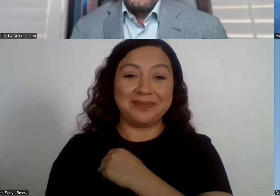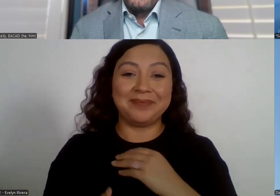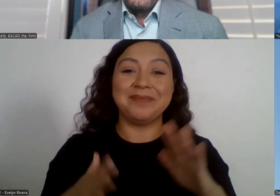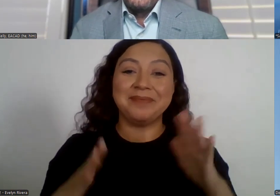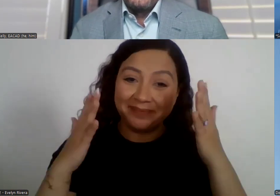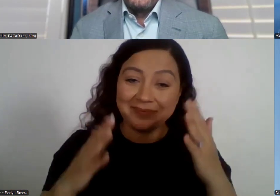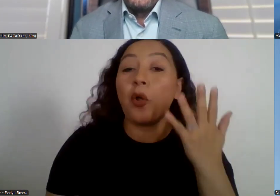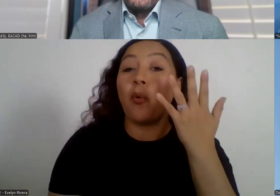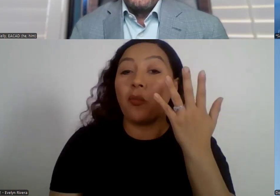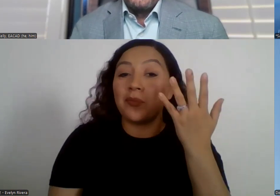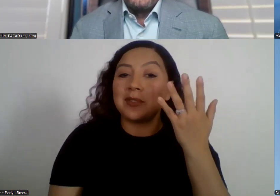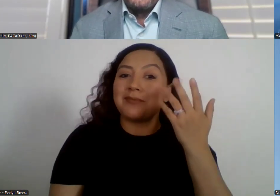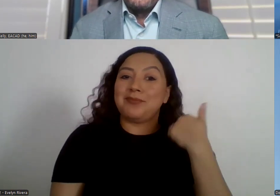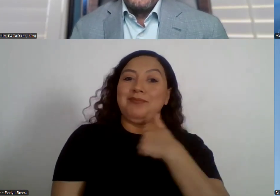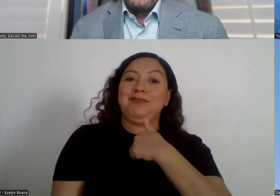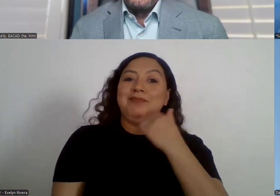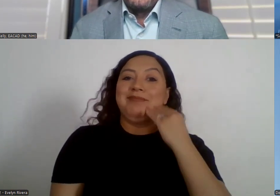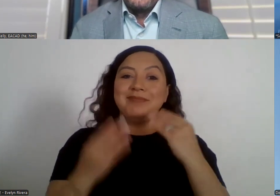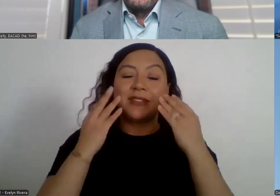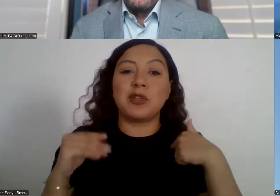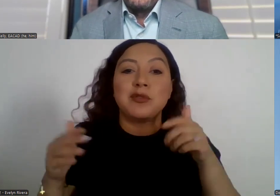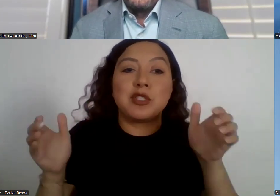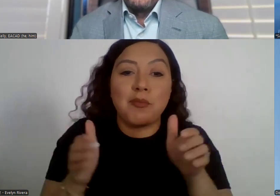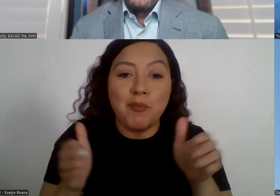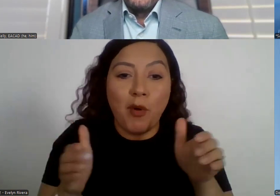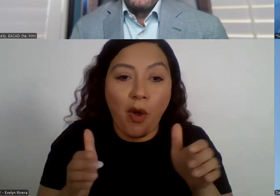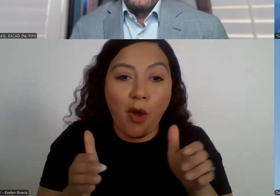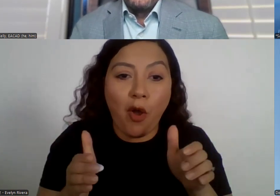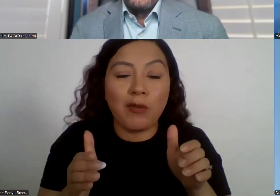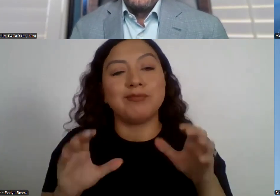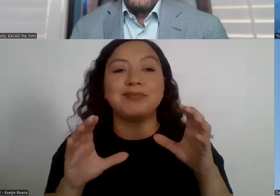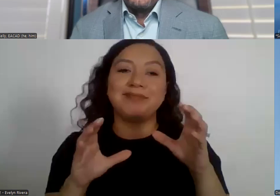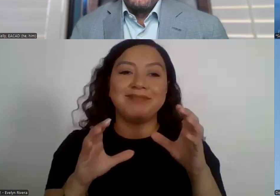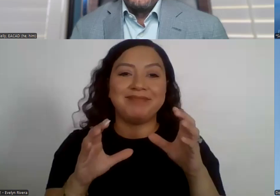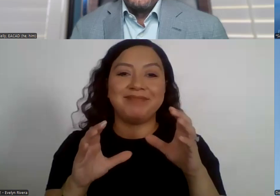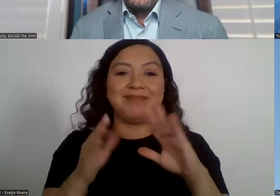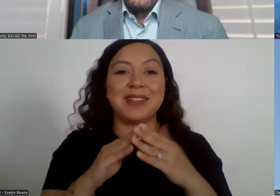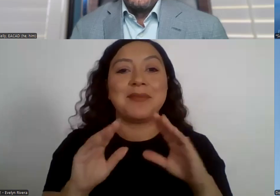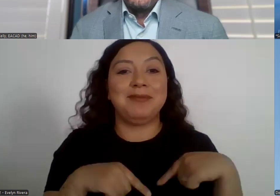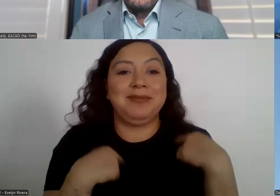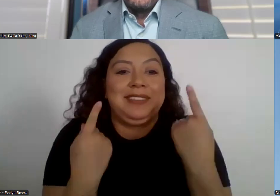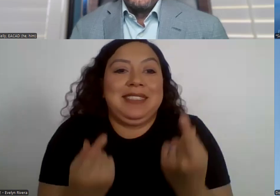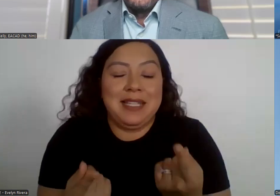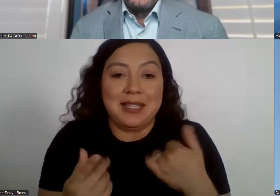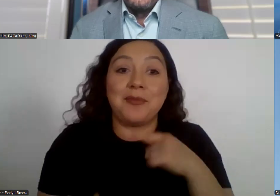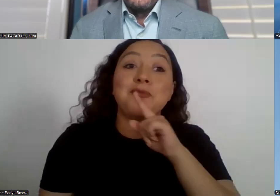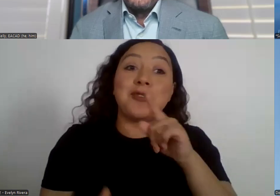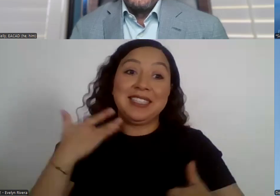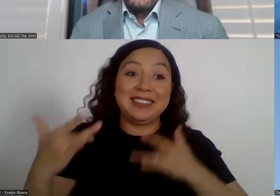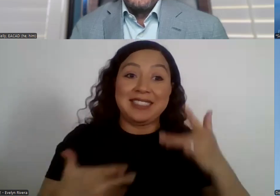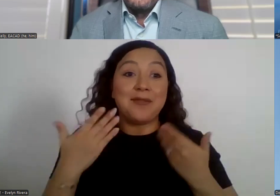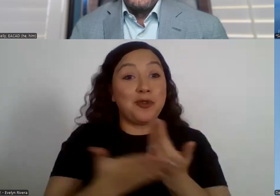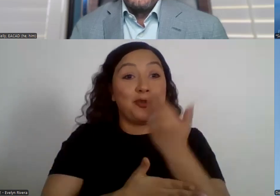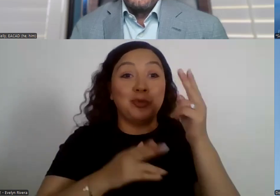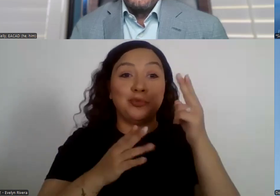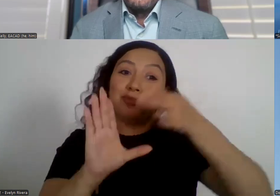It has been a very small and lean crew for a while, so I am really, really excited, and all the